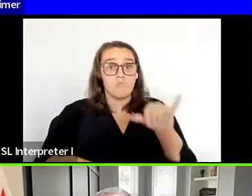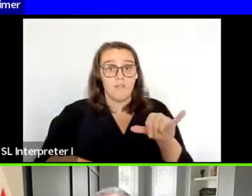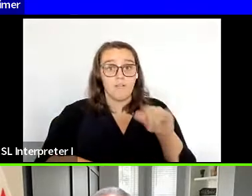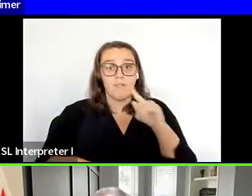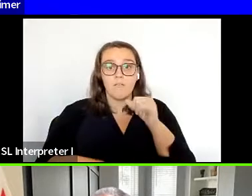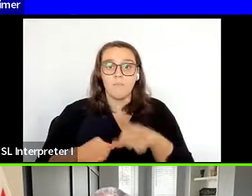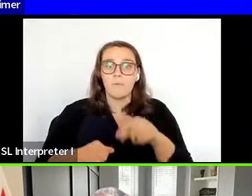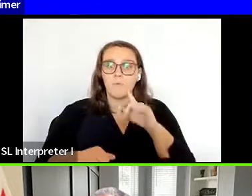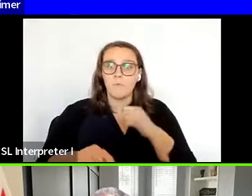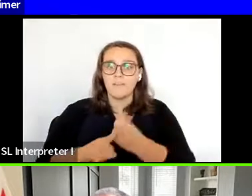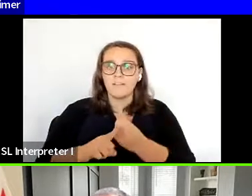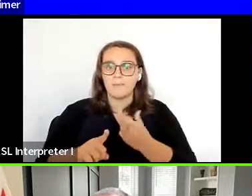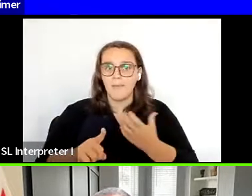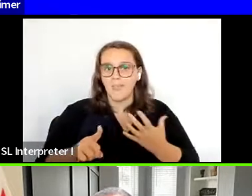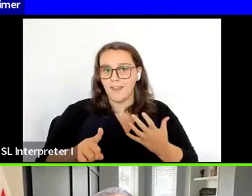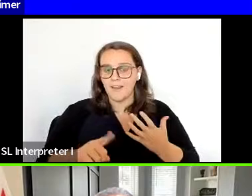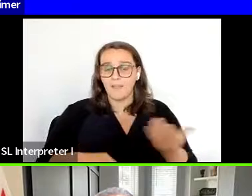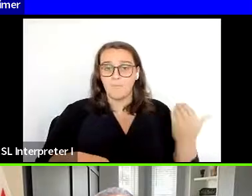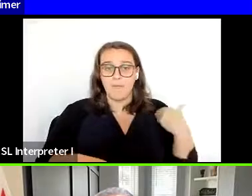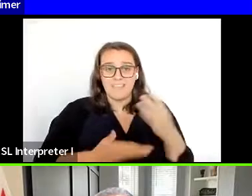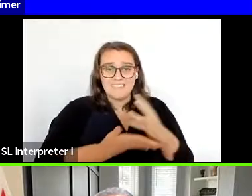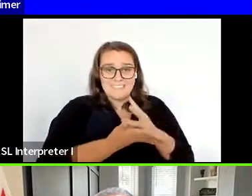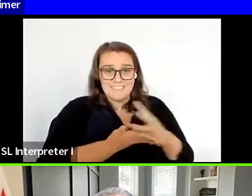6 weeks to 8 weeks. And so